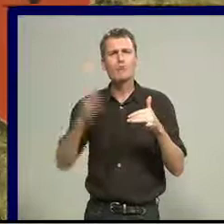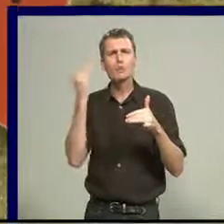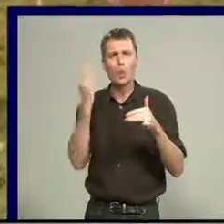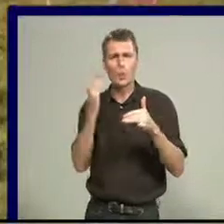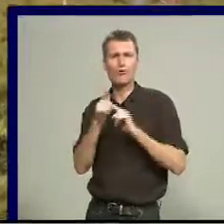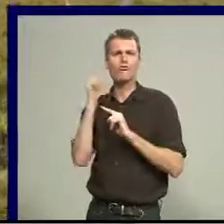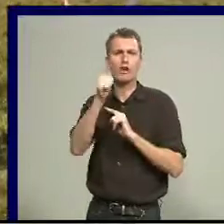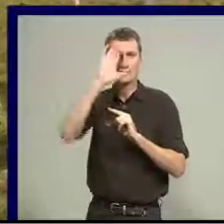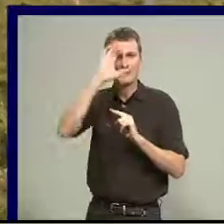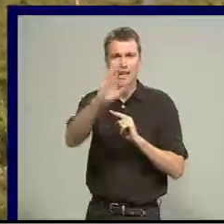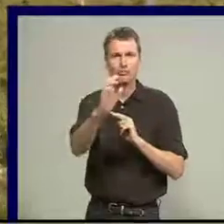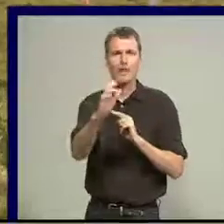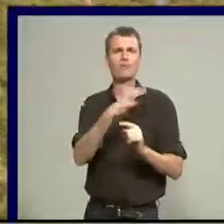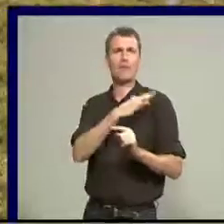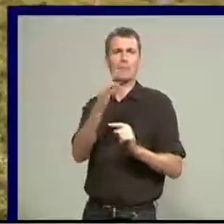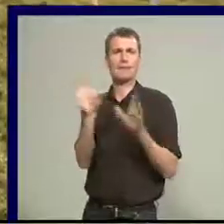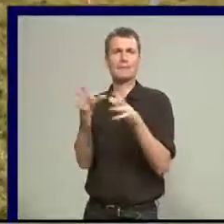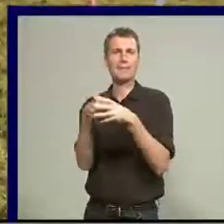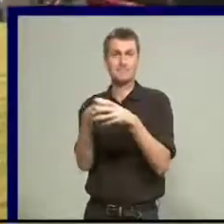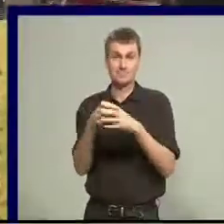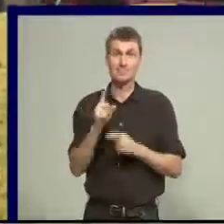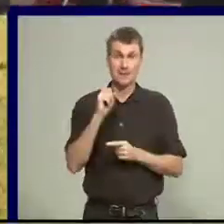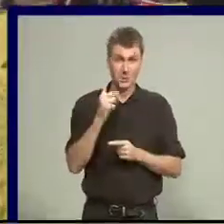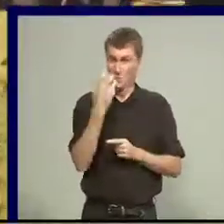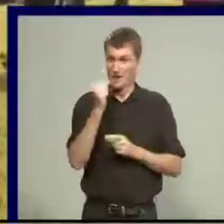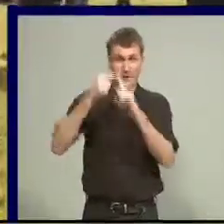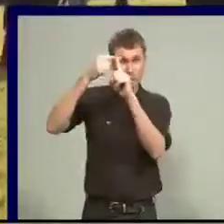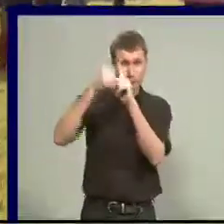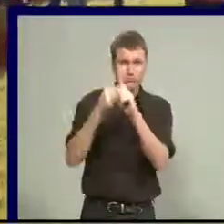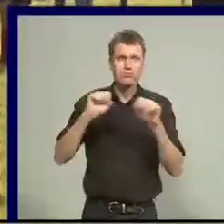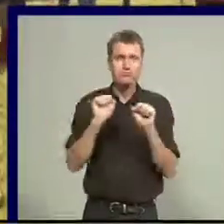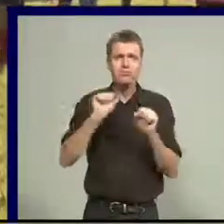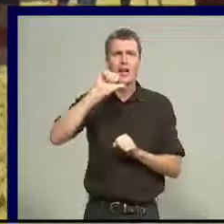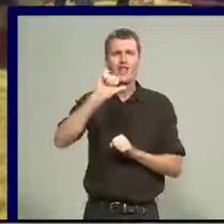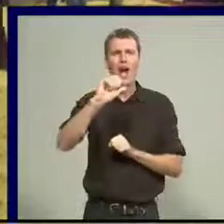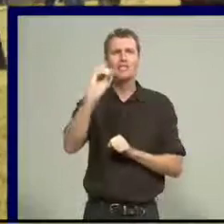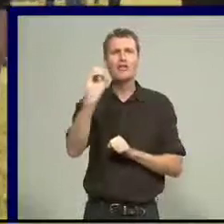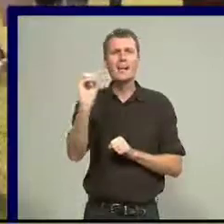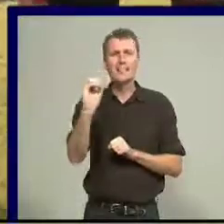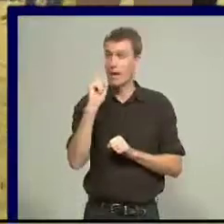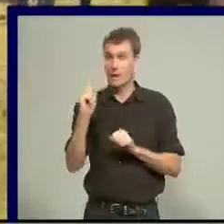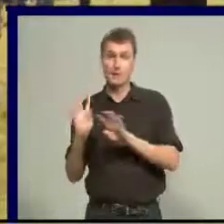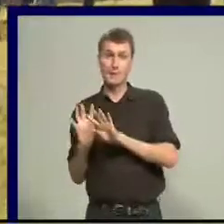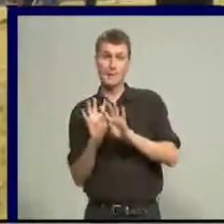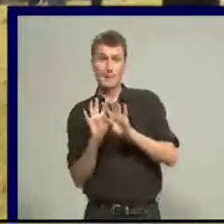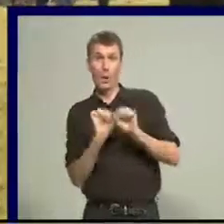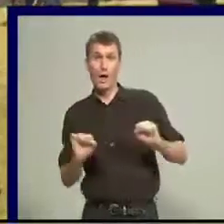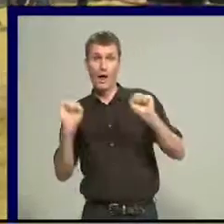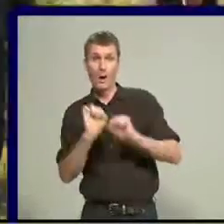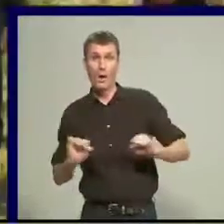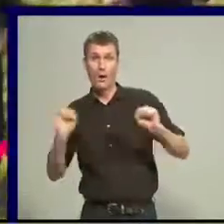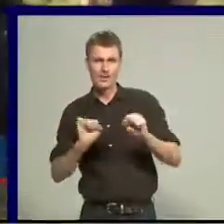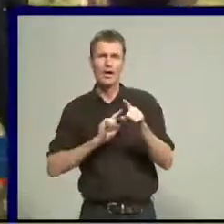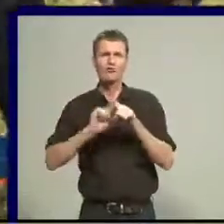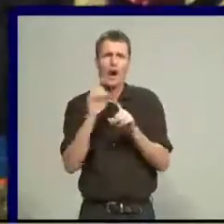representative team. But while Canterbury's weather plagued them with a chilly 9 degrees, those who were waiting to race did their best to keep warm.